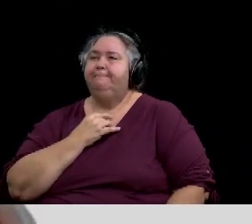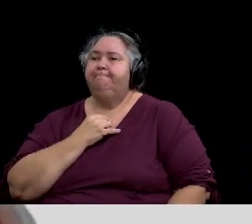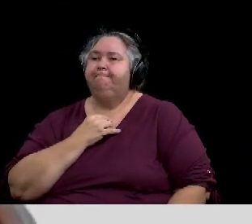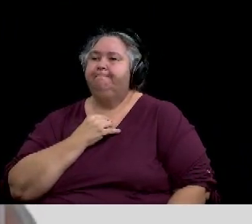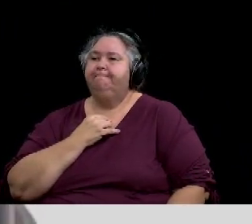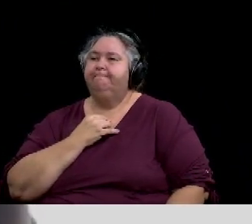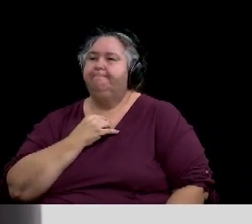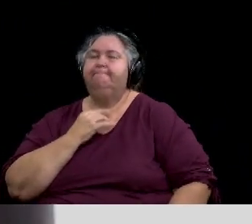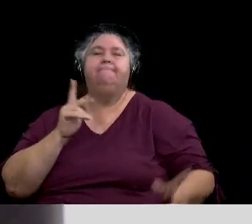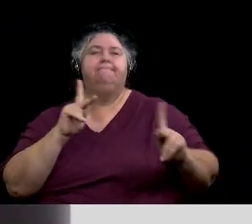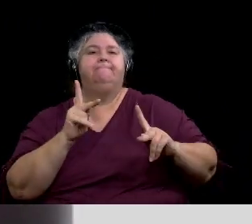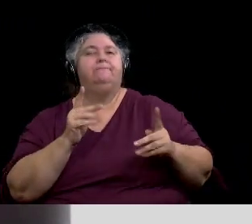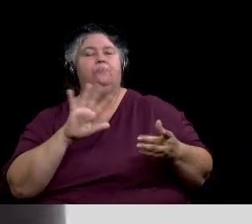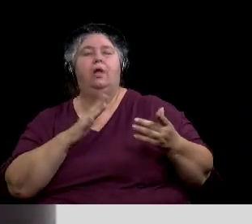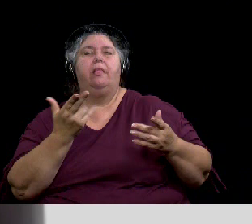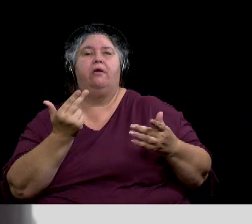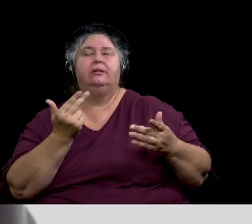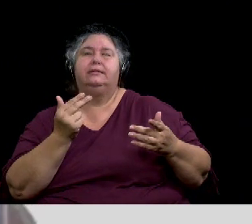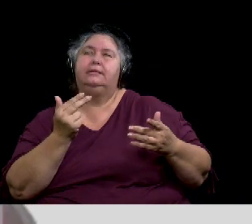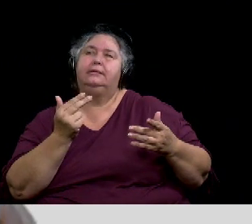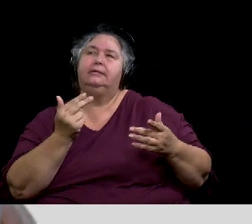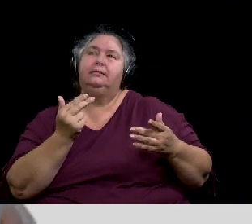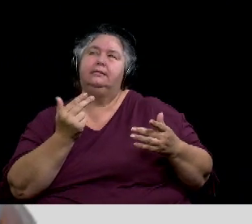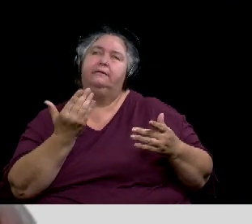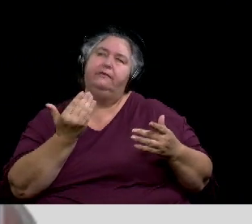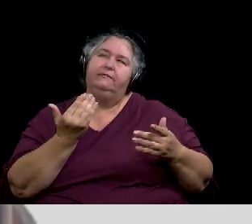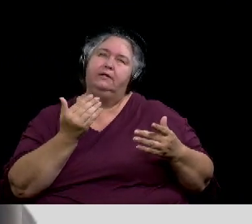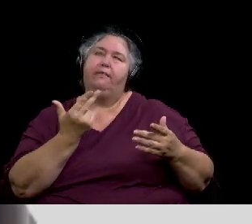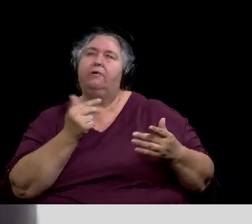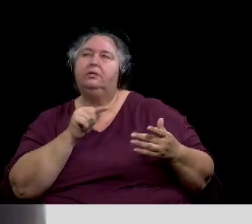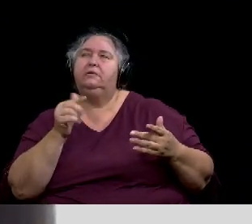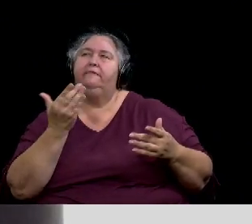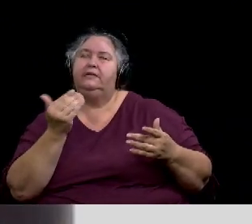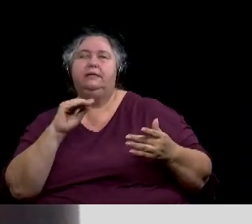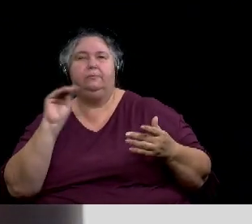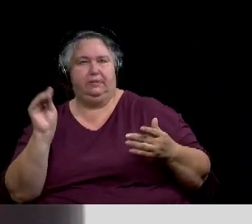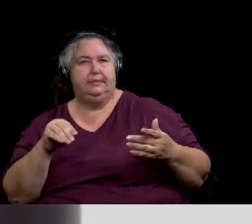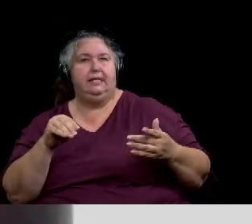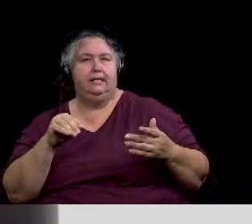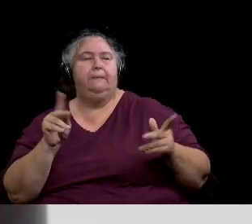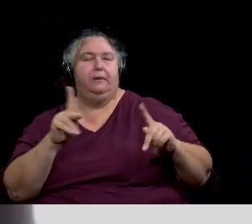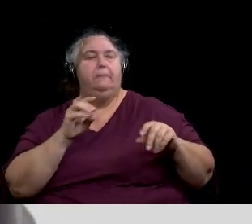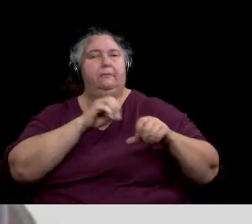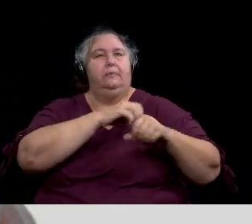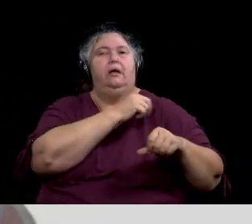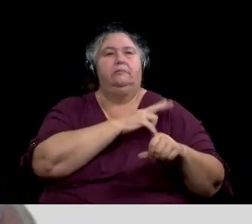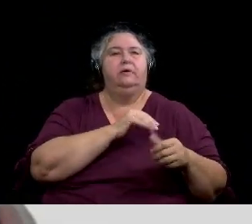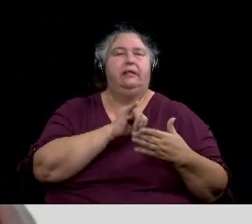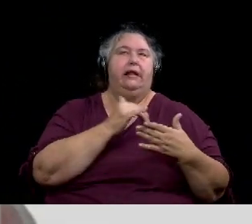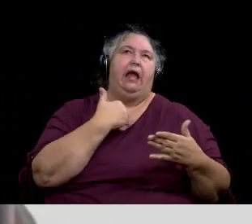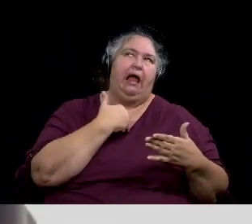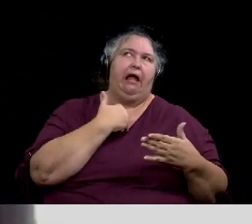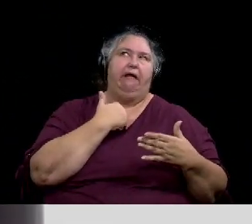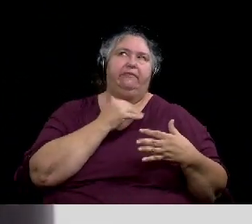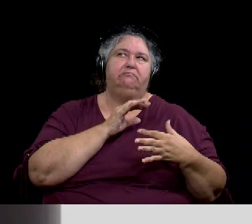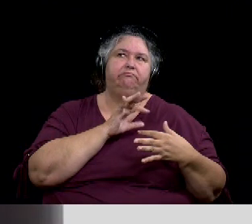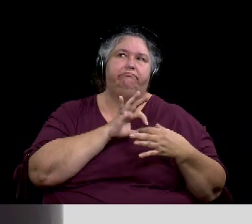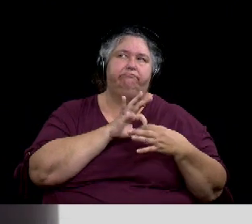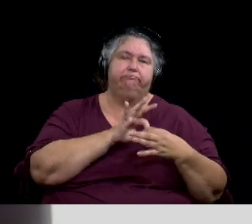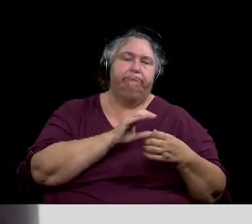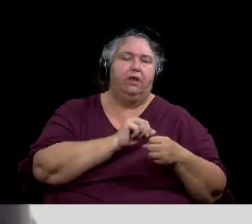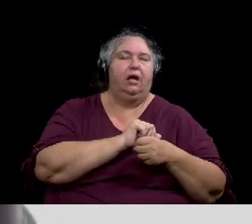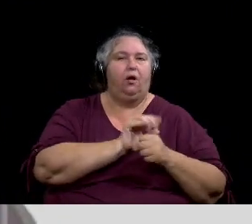to 15% of our hospitalized patients that are being managed for COVID or have a concomitant COVID